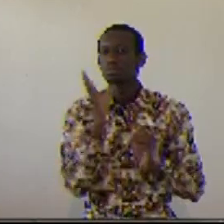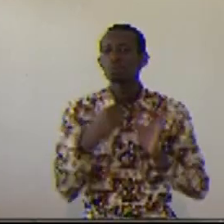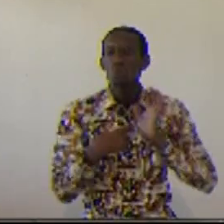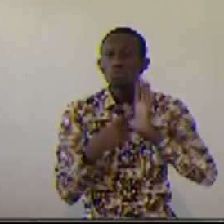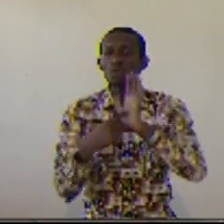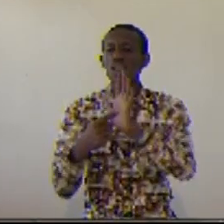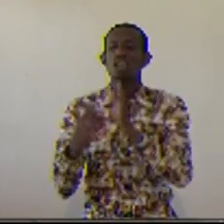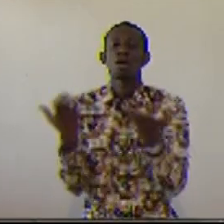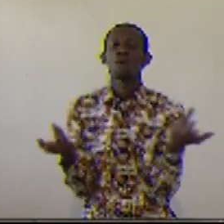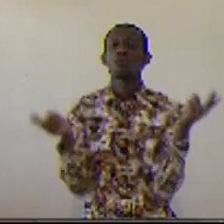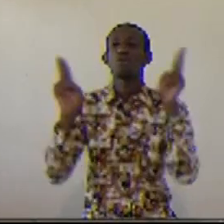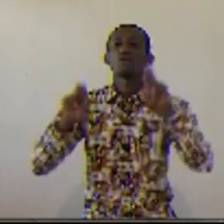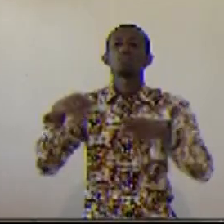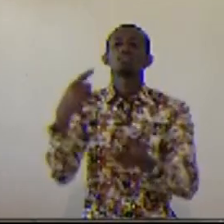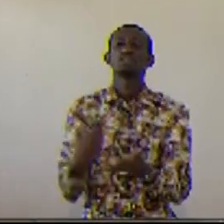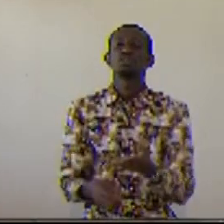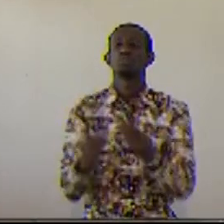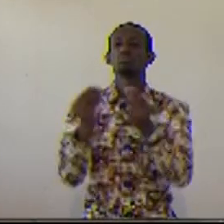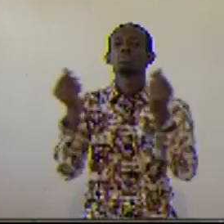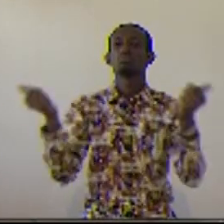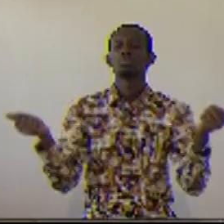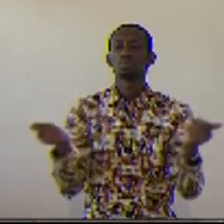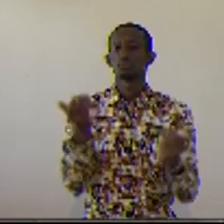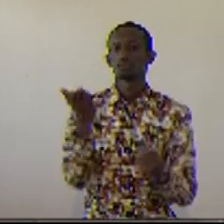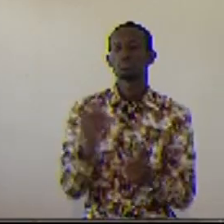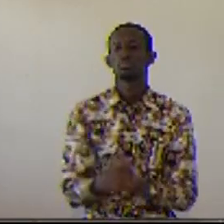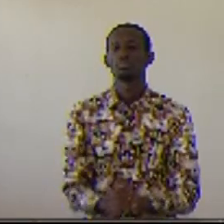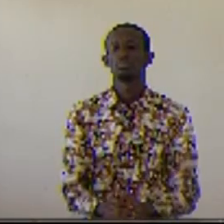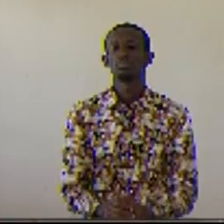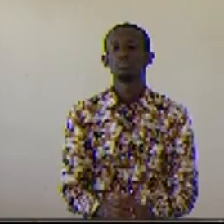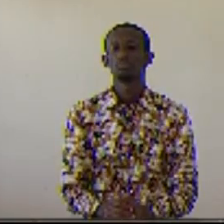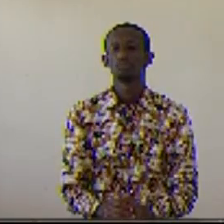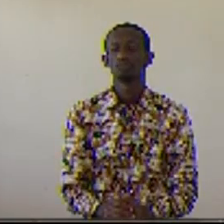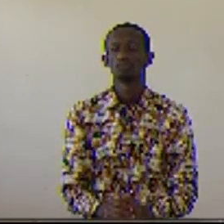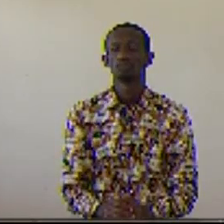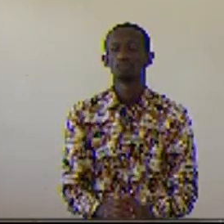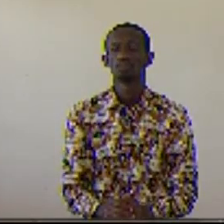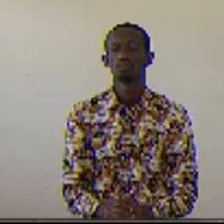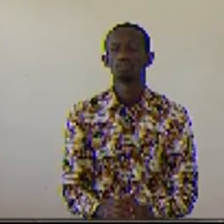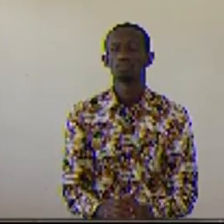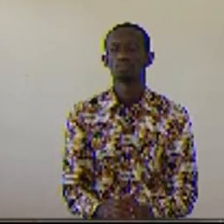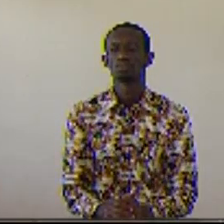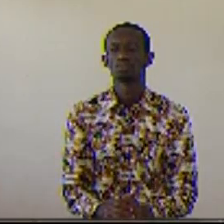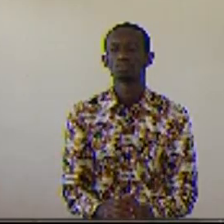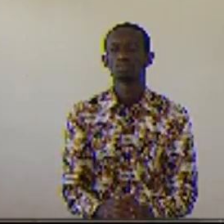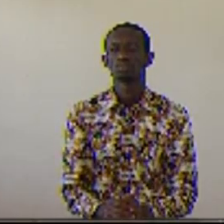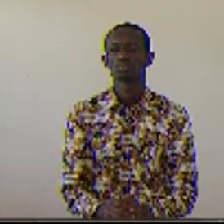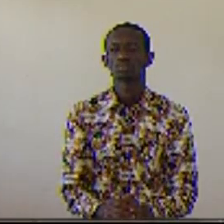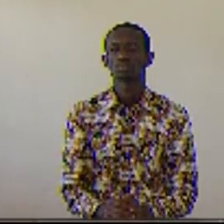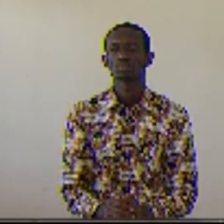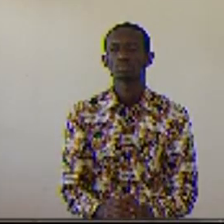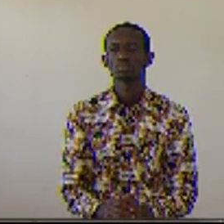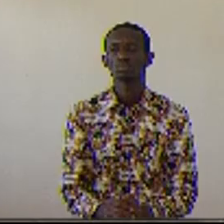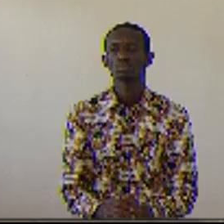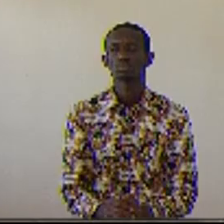happening as a result of the delocalization of these electrons. So we have